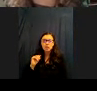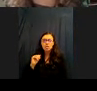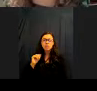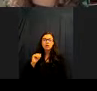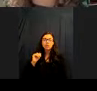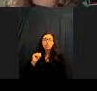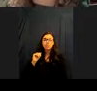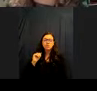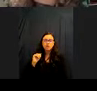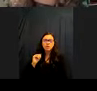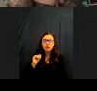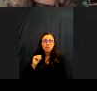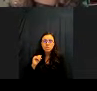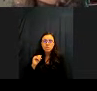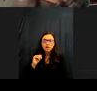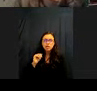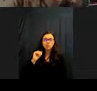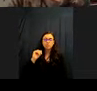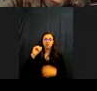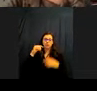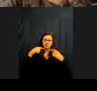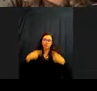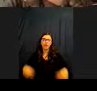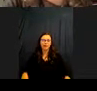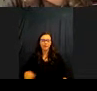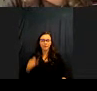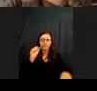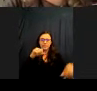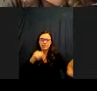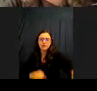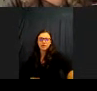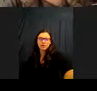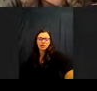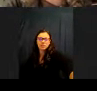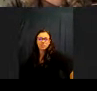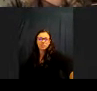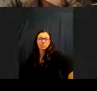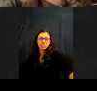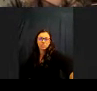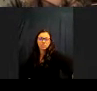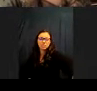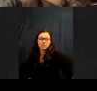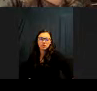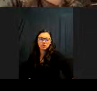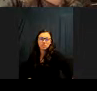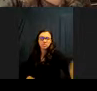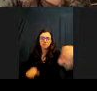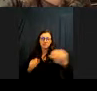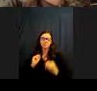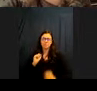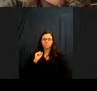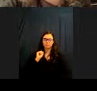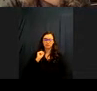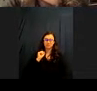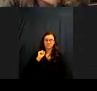get higher in the screen for us? Okay, let me see. I'm sorry to interrupt you, Elizabeth. I just want